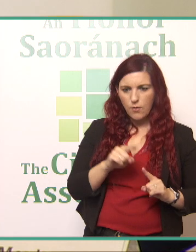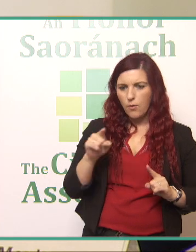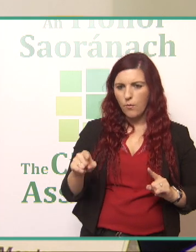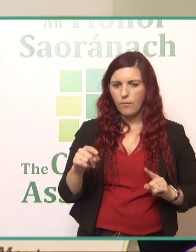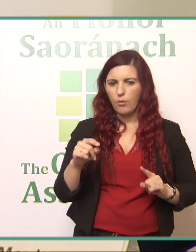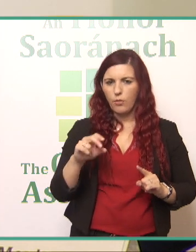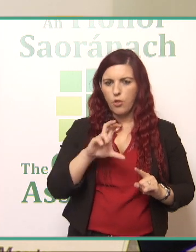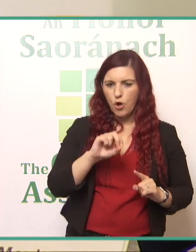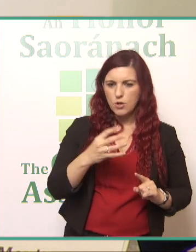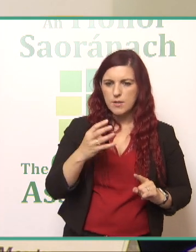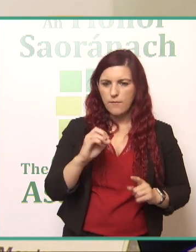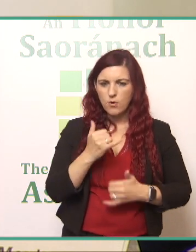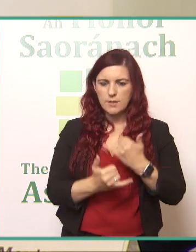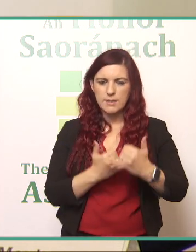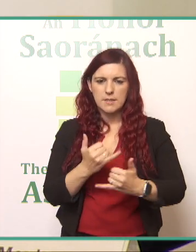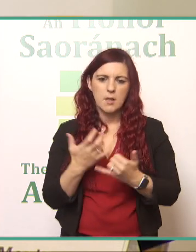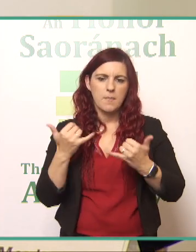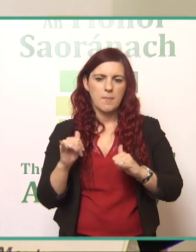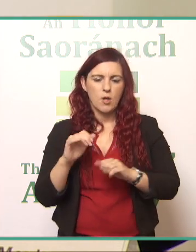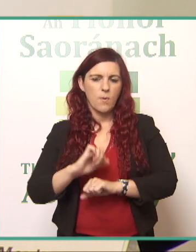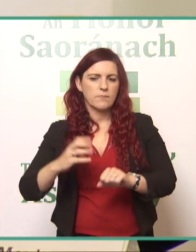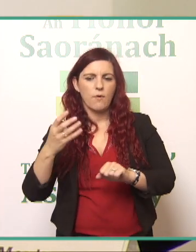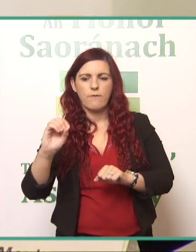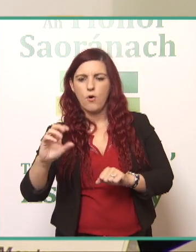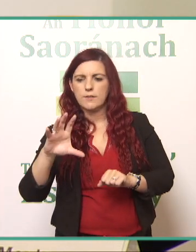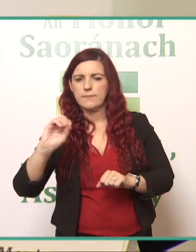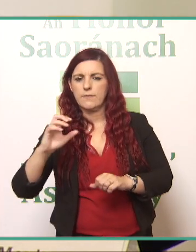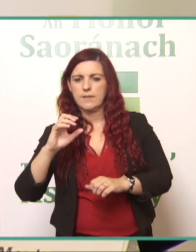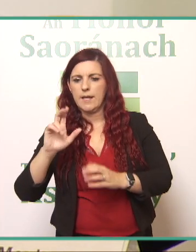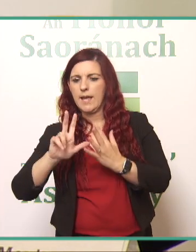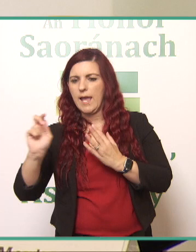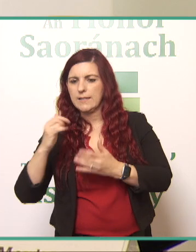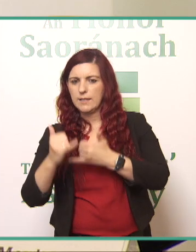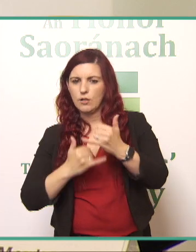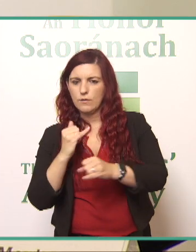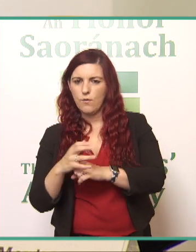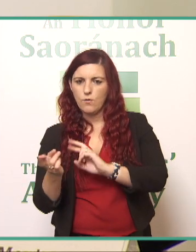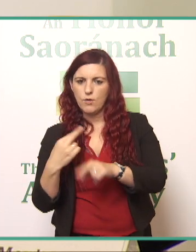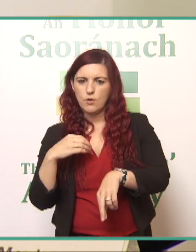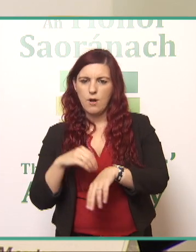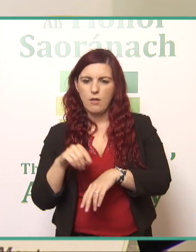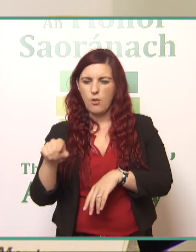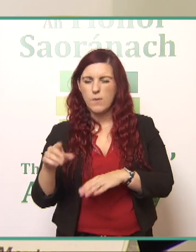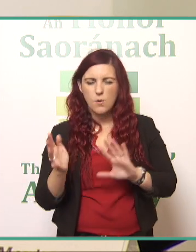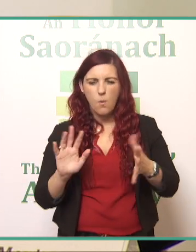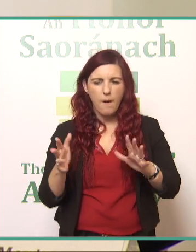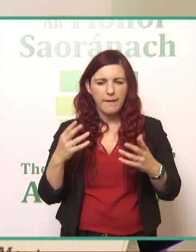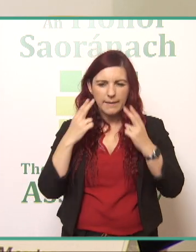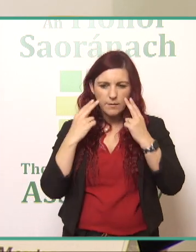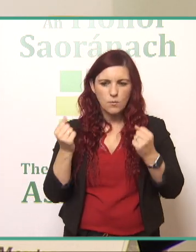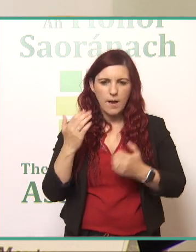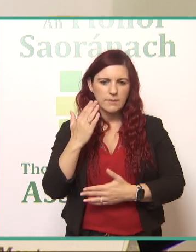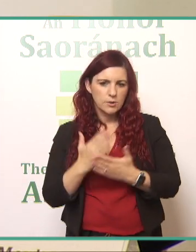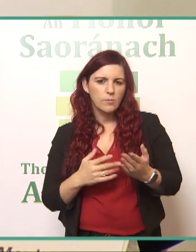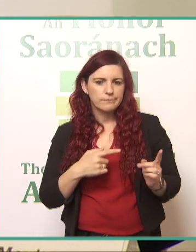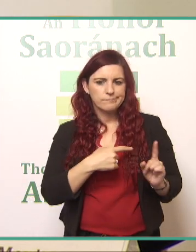you're waiting at maybe 40 to 50 years and 80 years for the returns from the income. So there does need to be some more